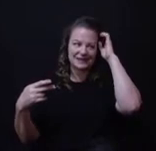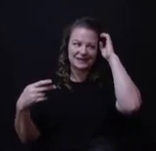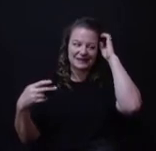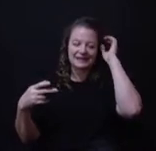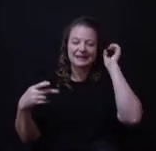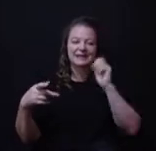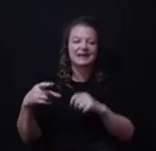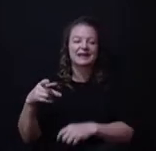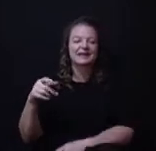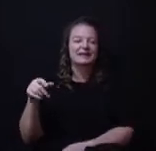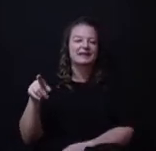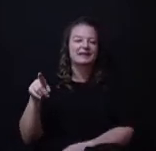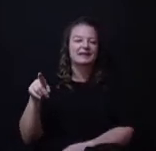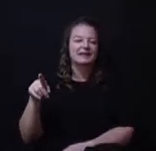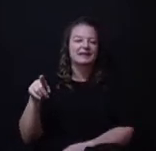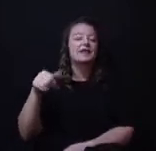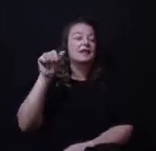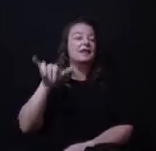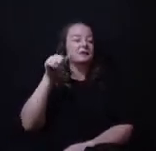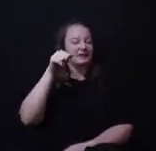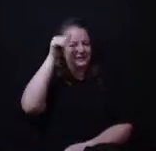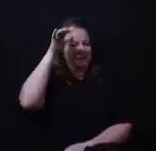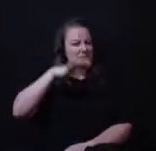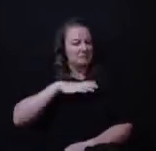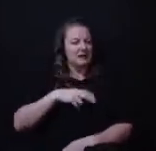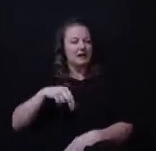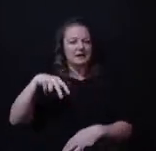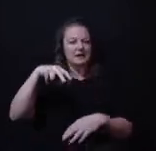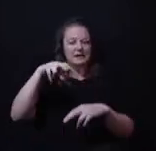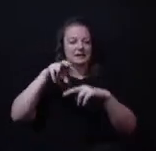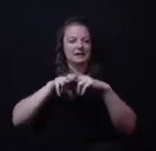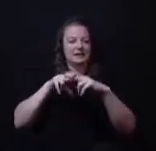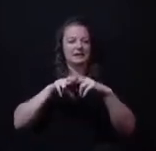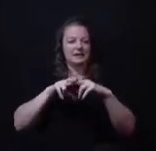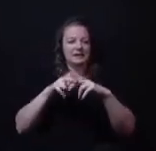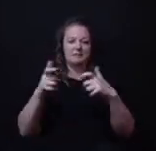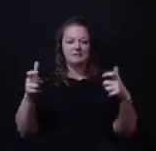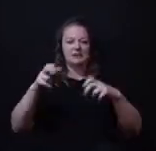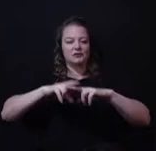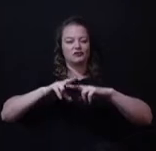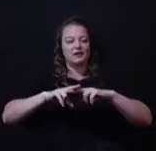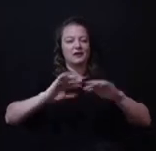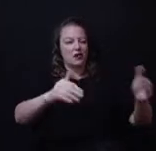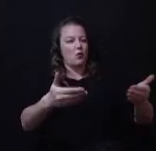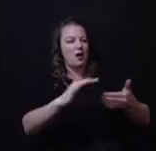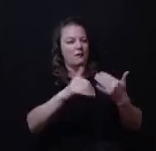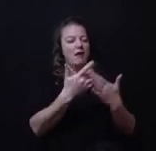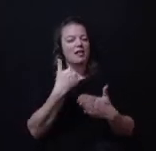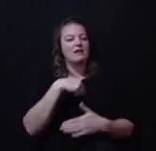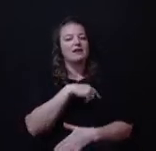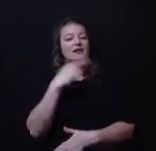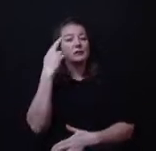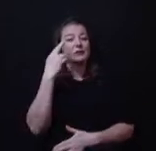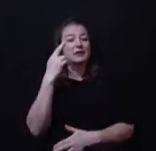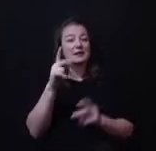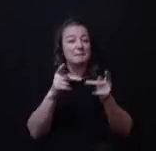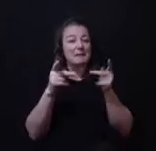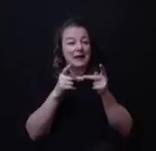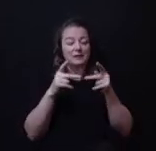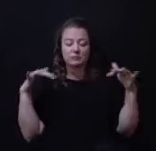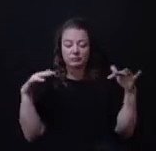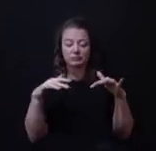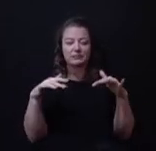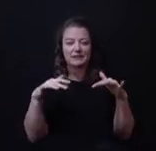He got up out of one of the big chairs, and in his grandfatherly way, he welcomed all of us. The reason this place was packed was because